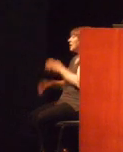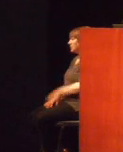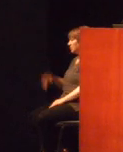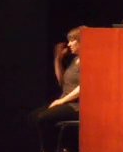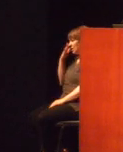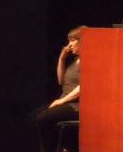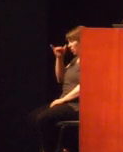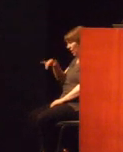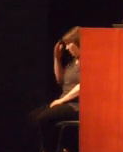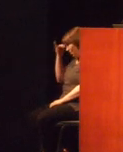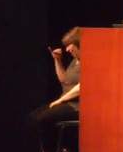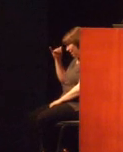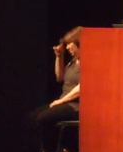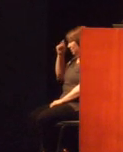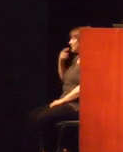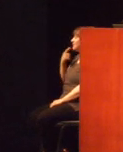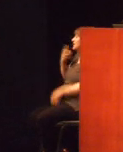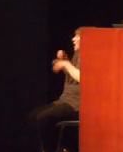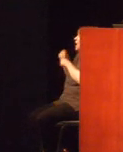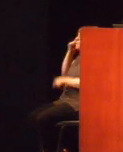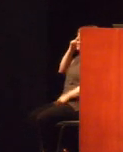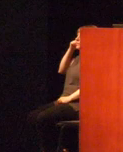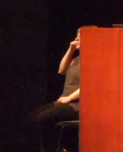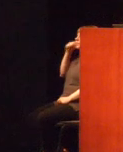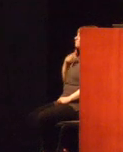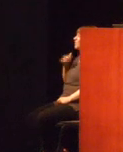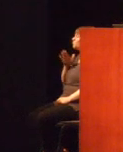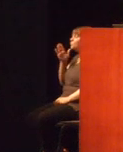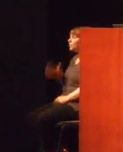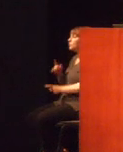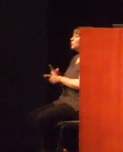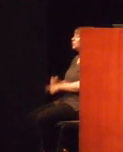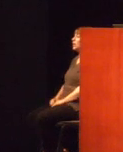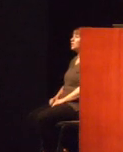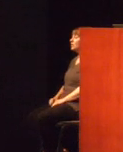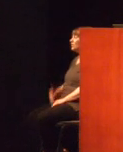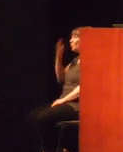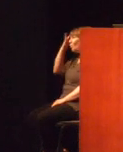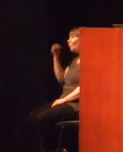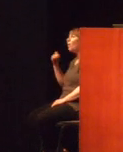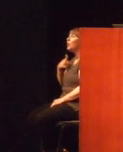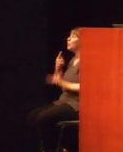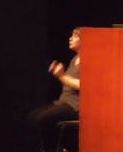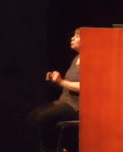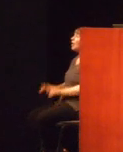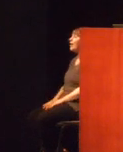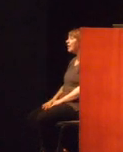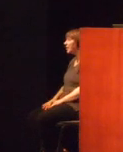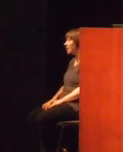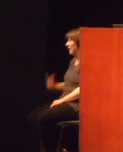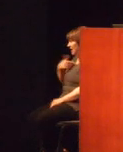reintegration is because I say in my head, I'm never gonna get this right. Why do I even bother trying? And I do